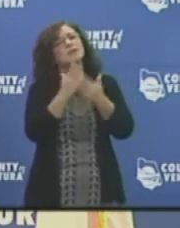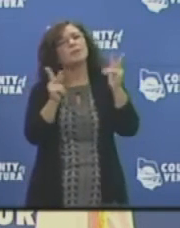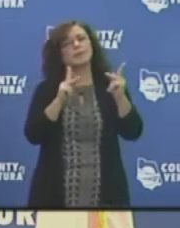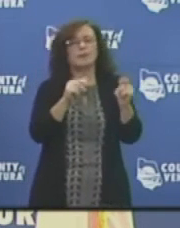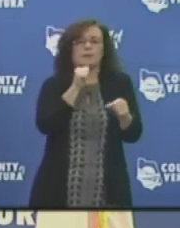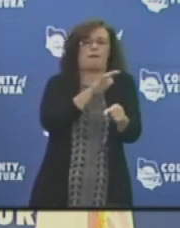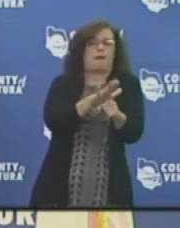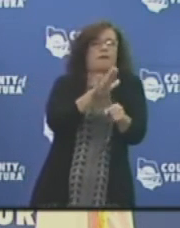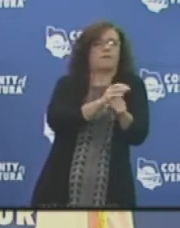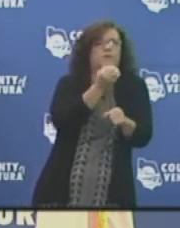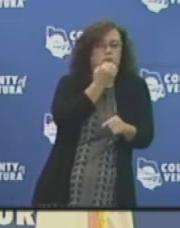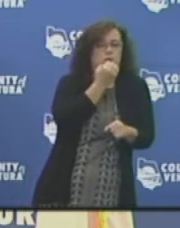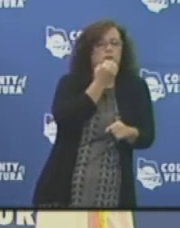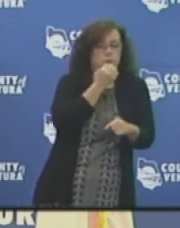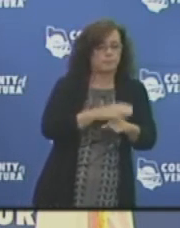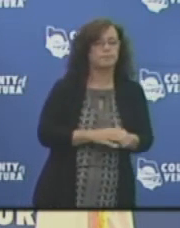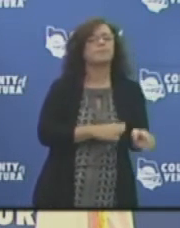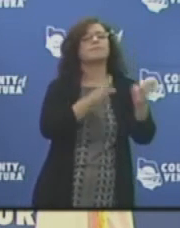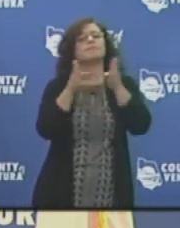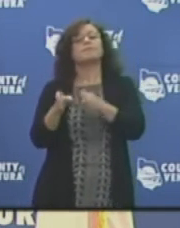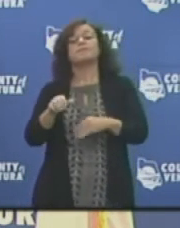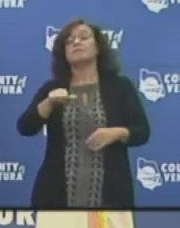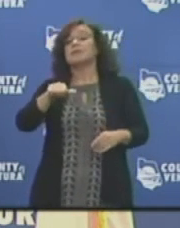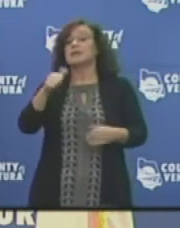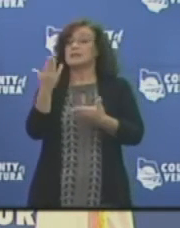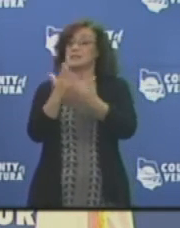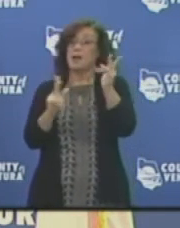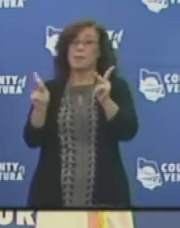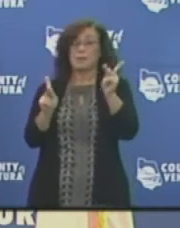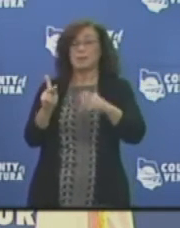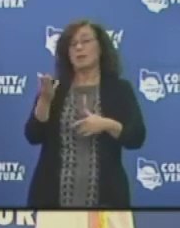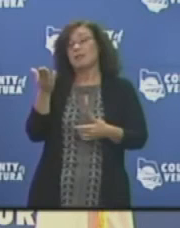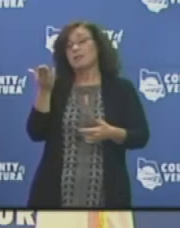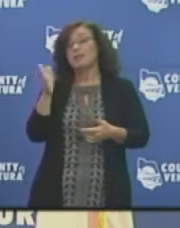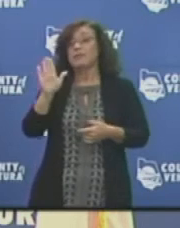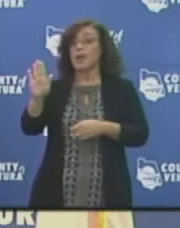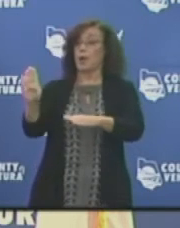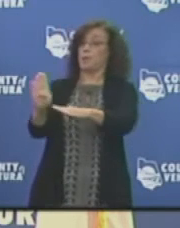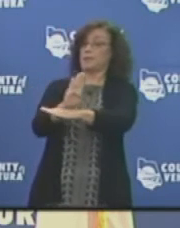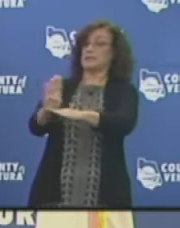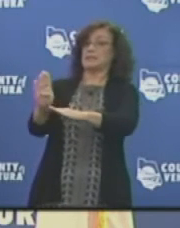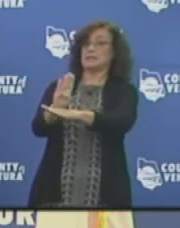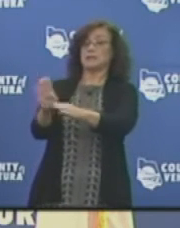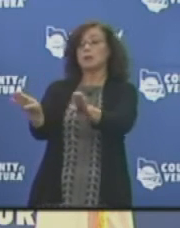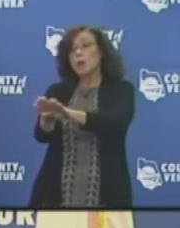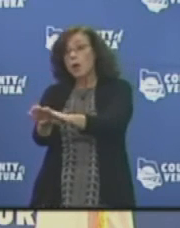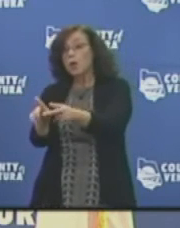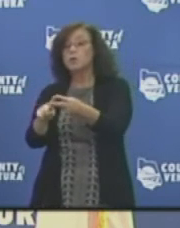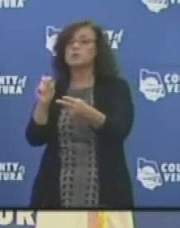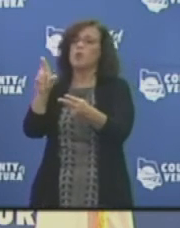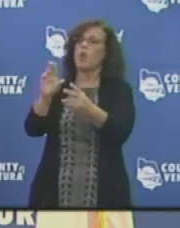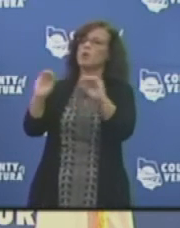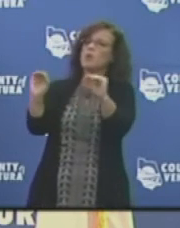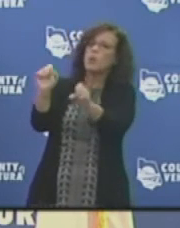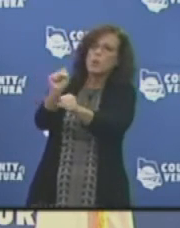work, whose business is limited by restrictions, and whose activities are limited by these restrictions.